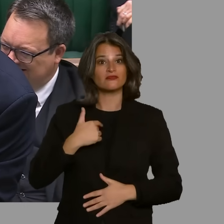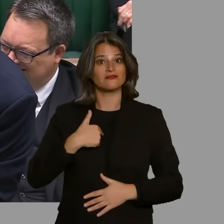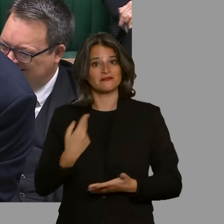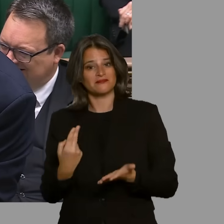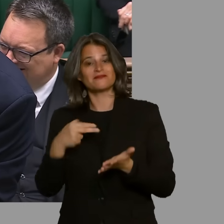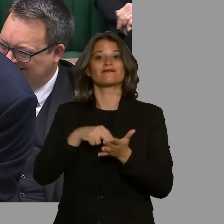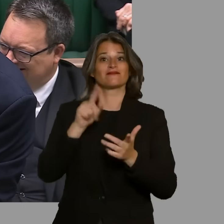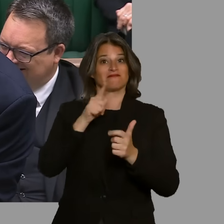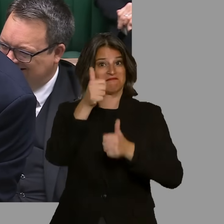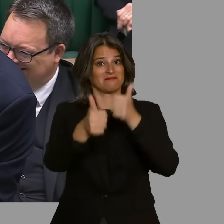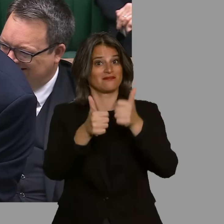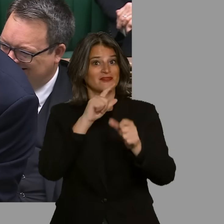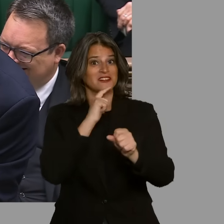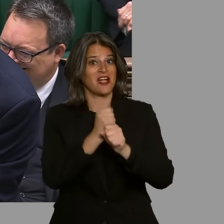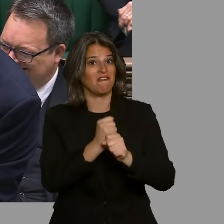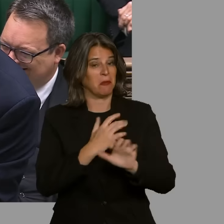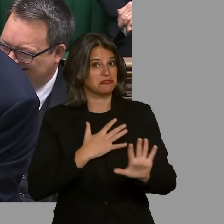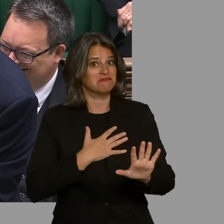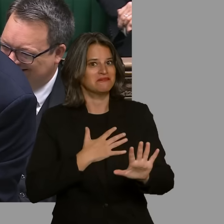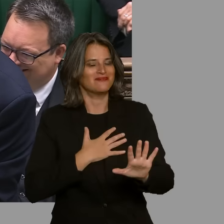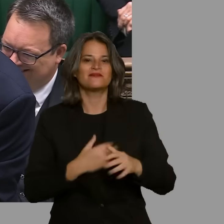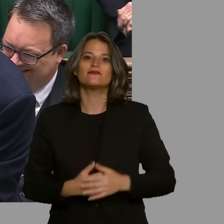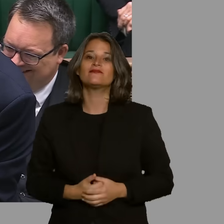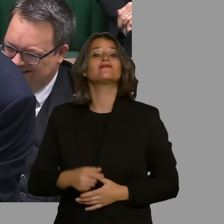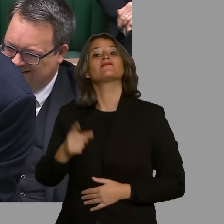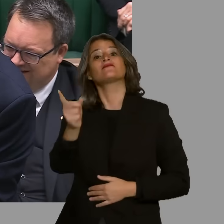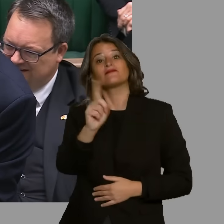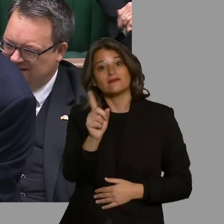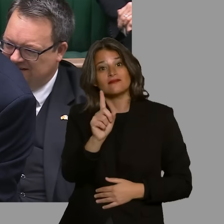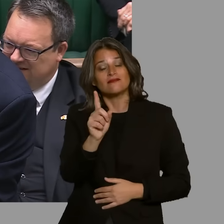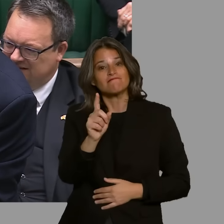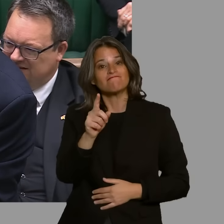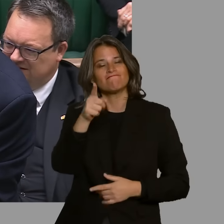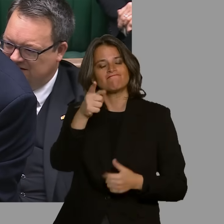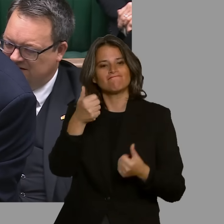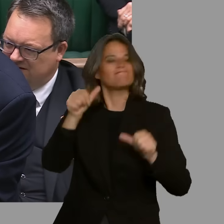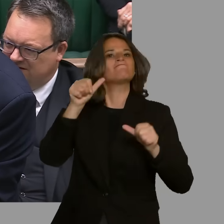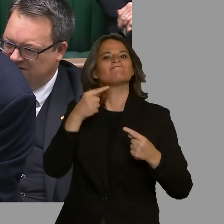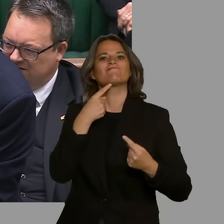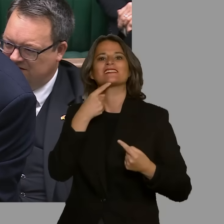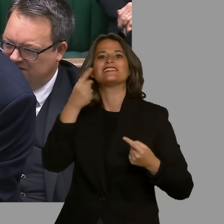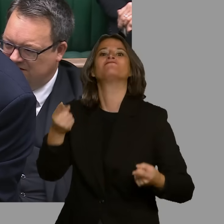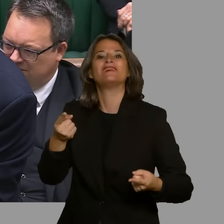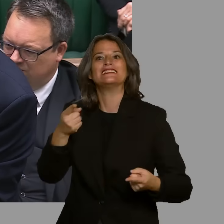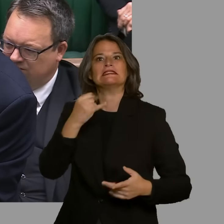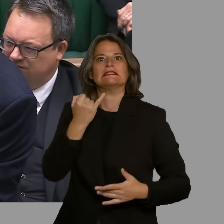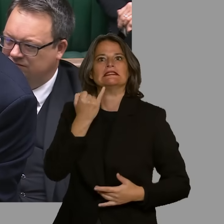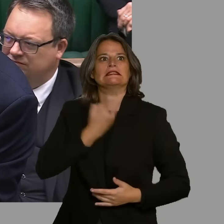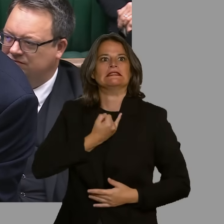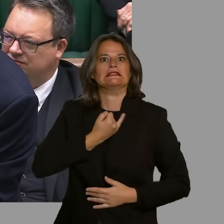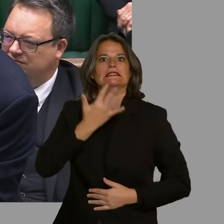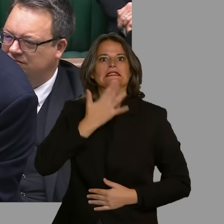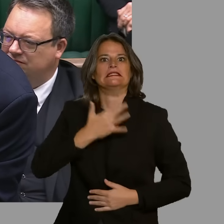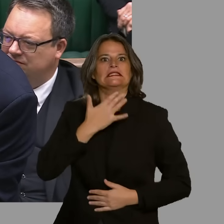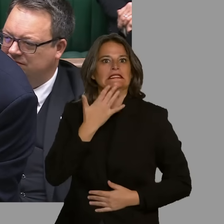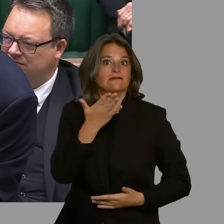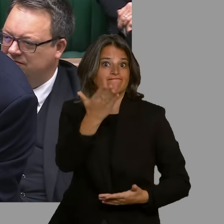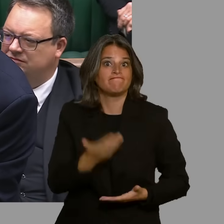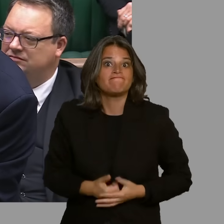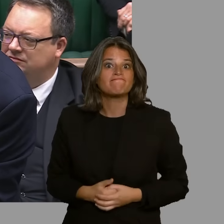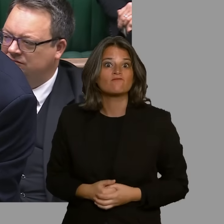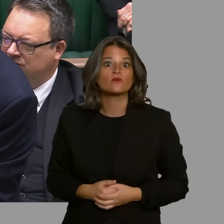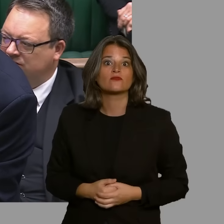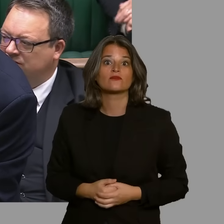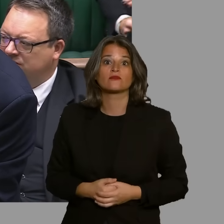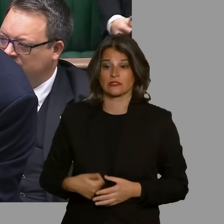Earlier this year, this side of the House voted against Labour's draft remedial order, which would have allowed Gerry Adams